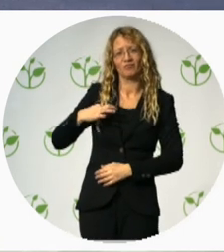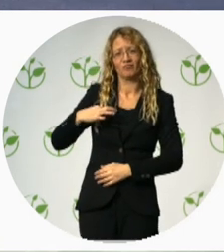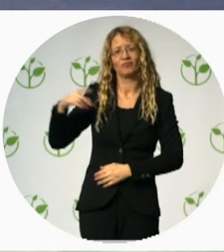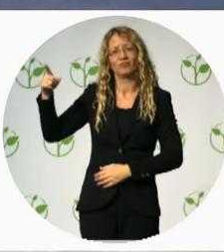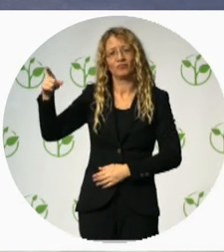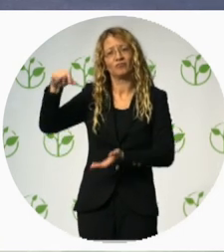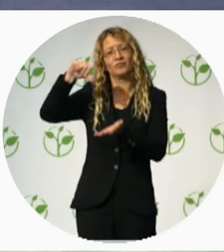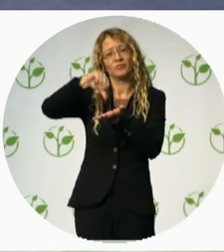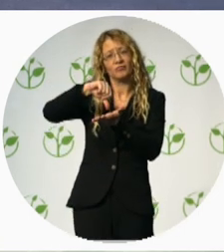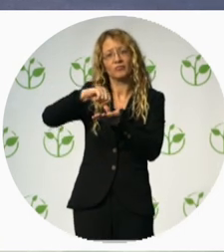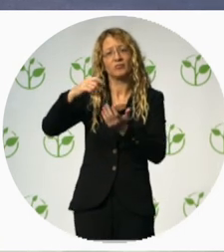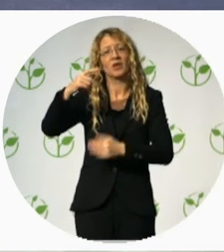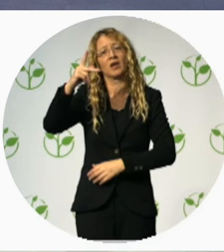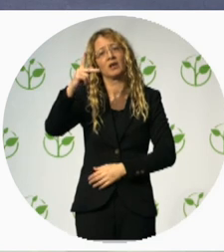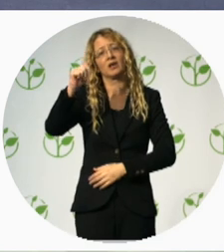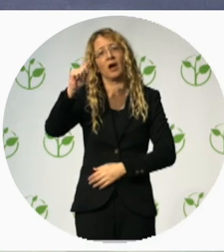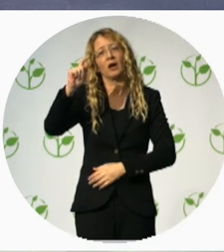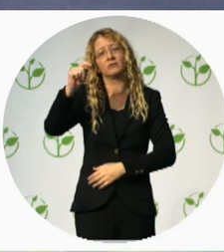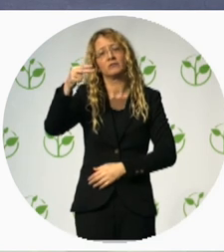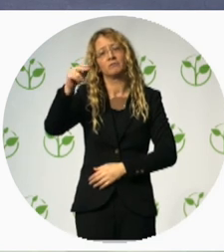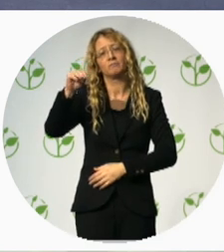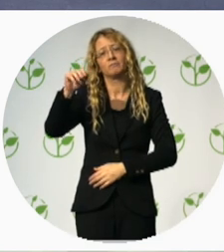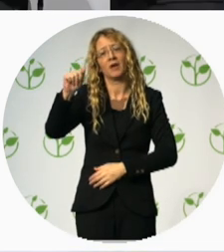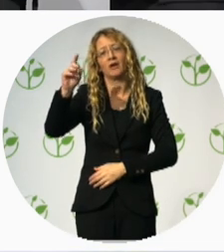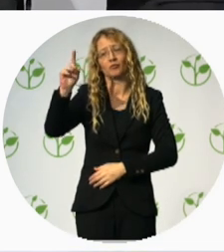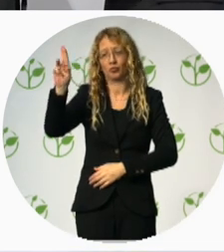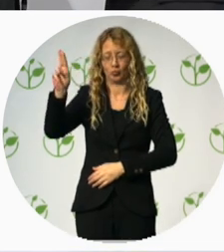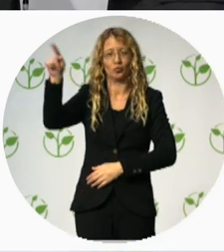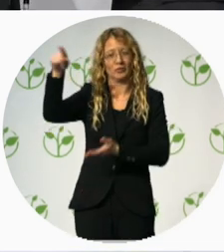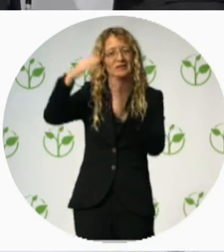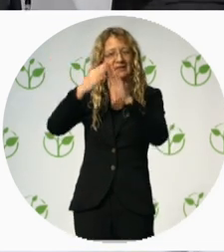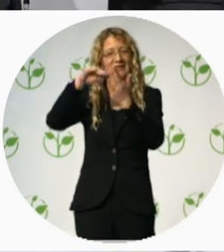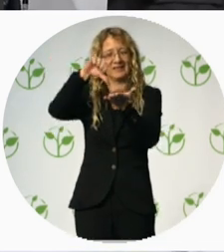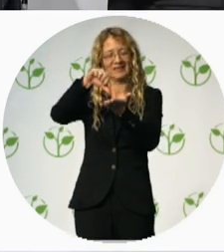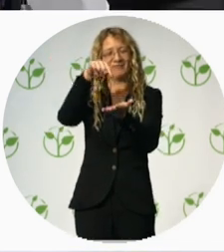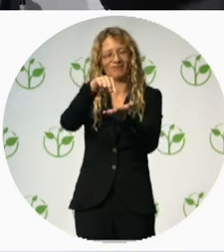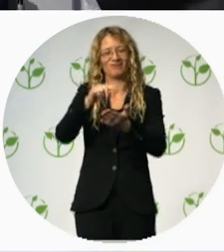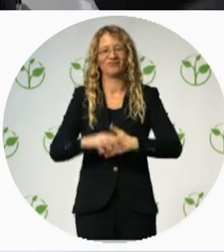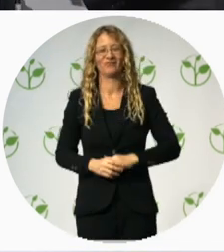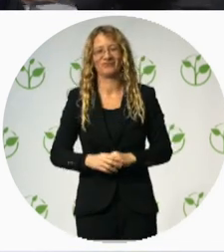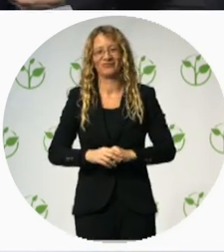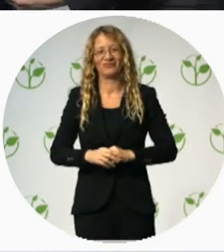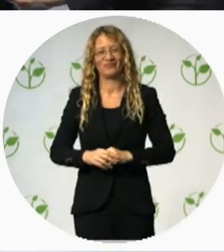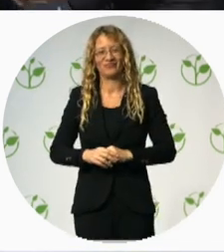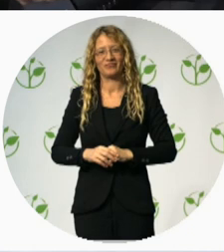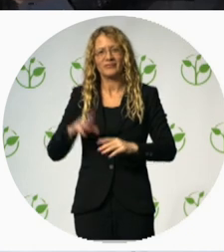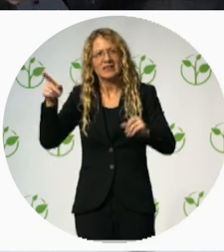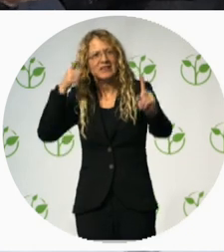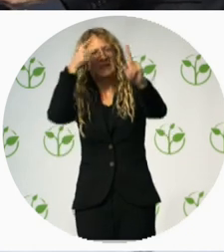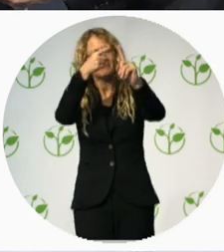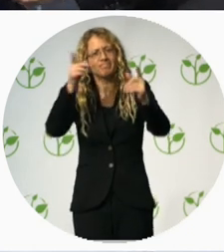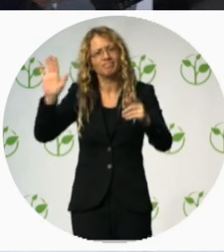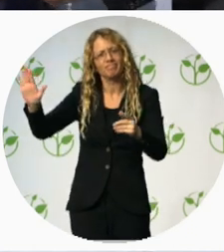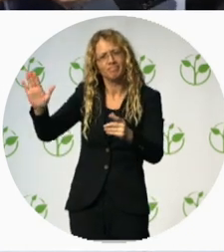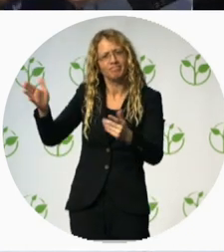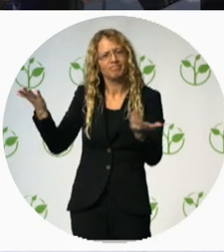and accessible for all initiative is a project designed to ensure inclusive post-disaster reconstruction and reform